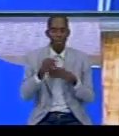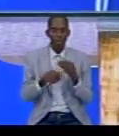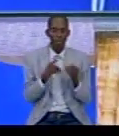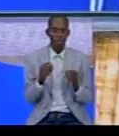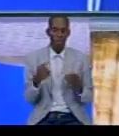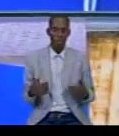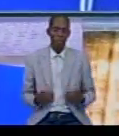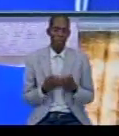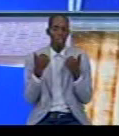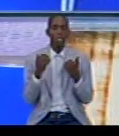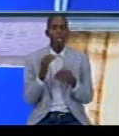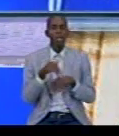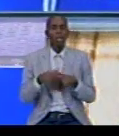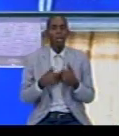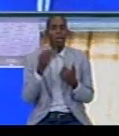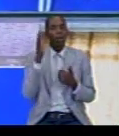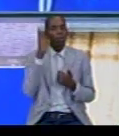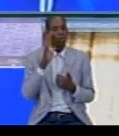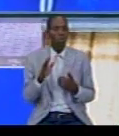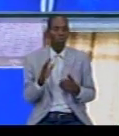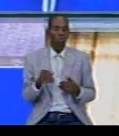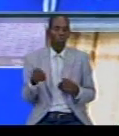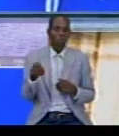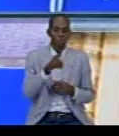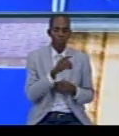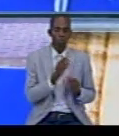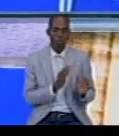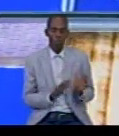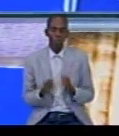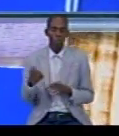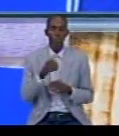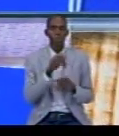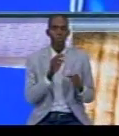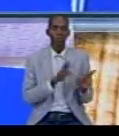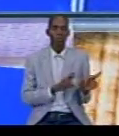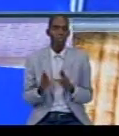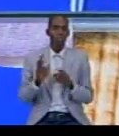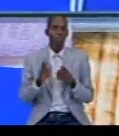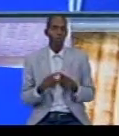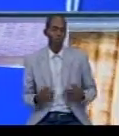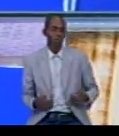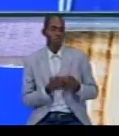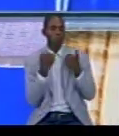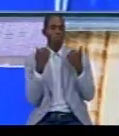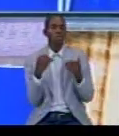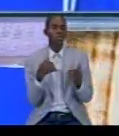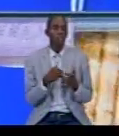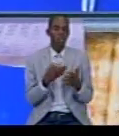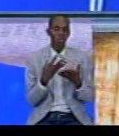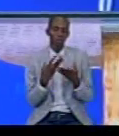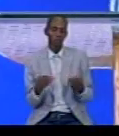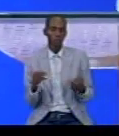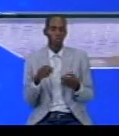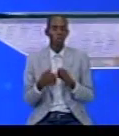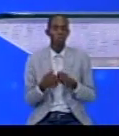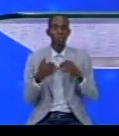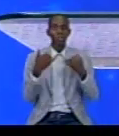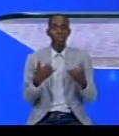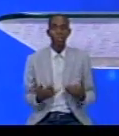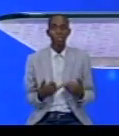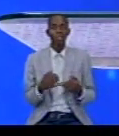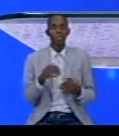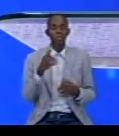do we get ourselves ready to face that challenge and to solve the problem? But now he came to make